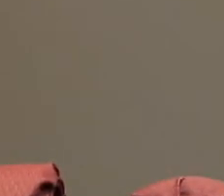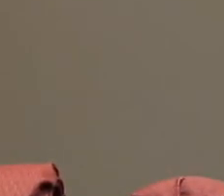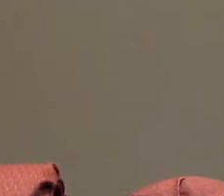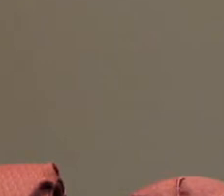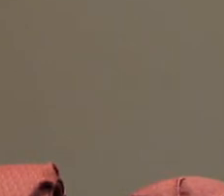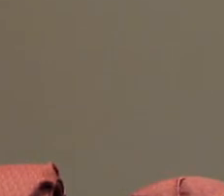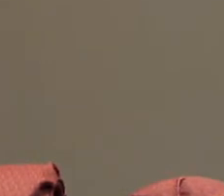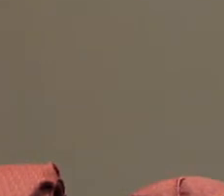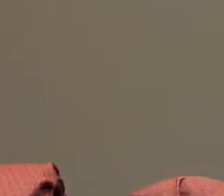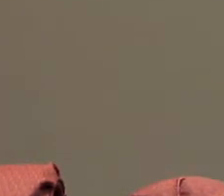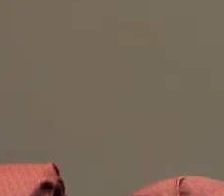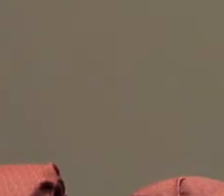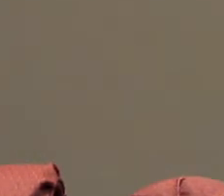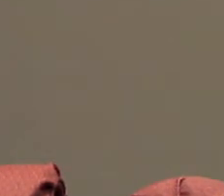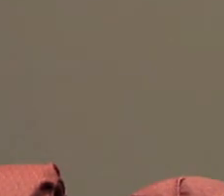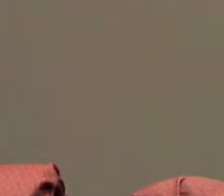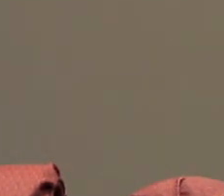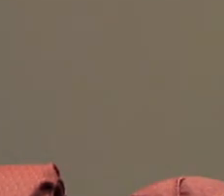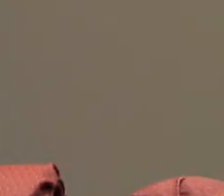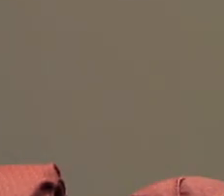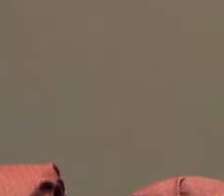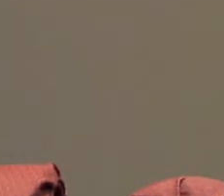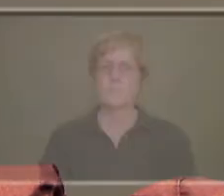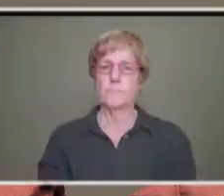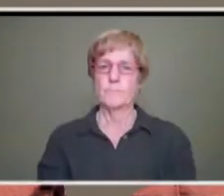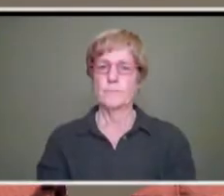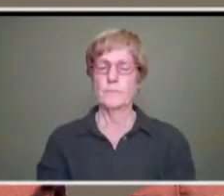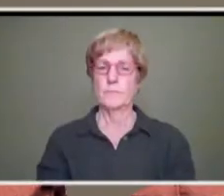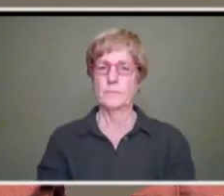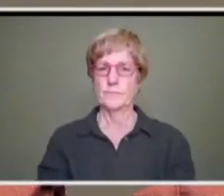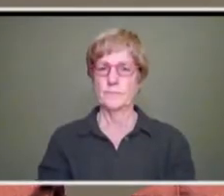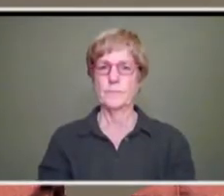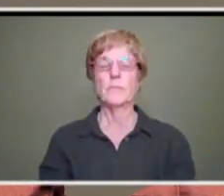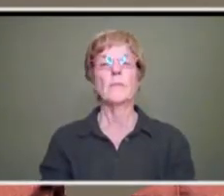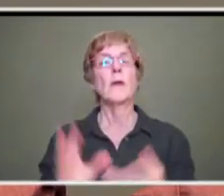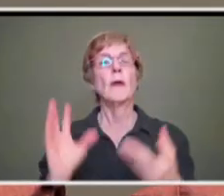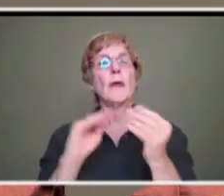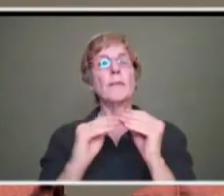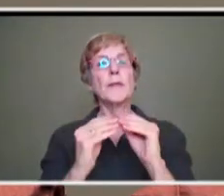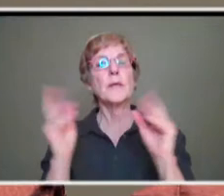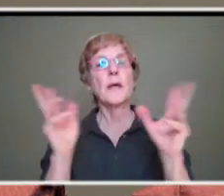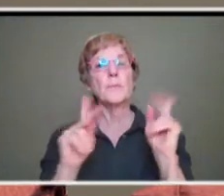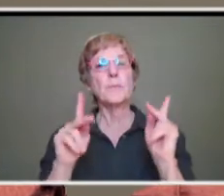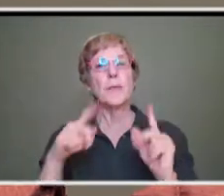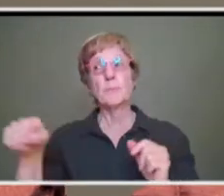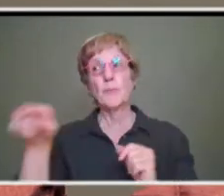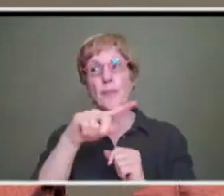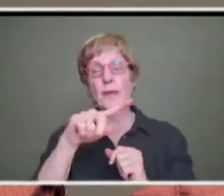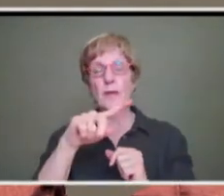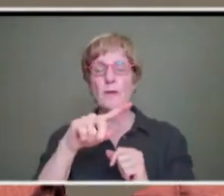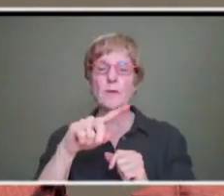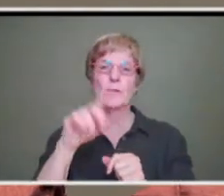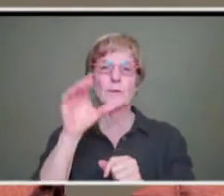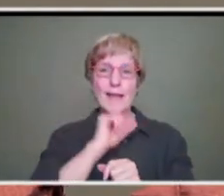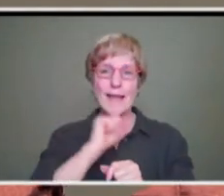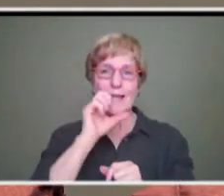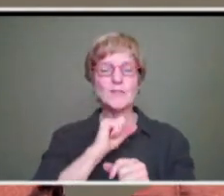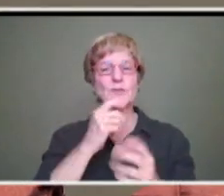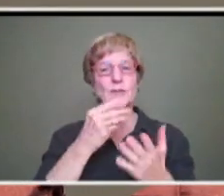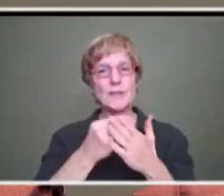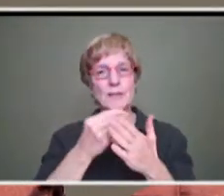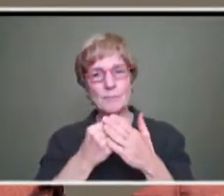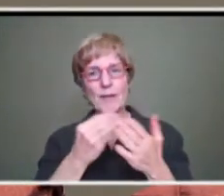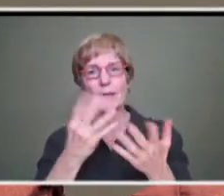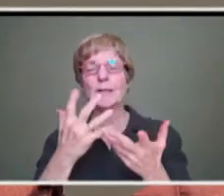where they they are as it relates to retirement that's a real issue that we have across the entire city there's this great area